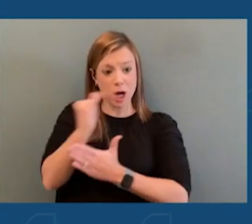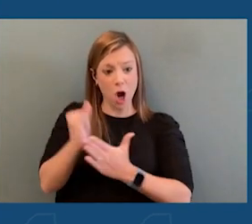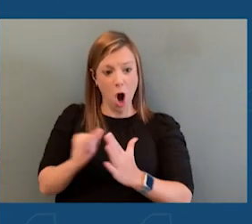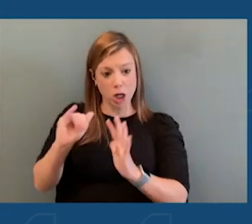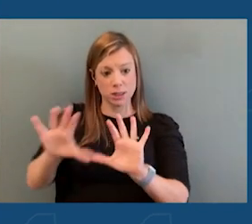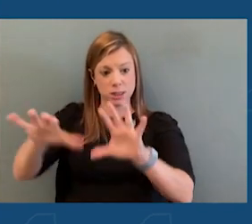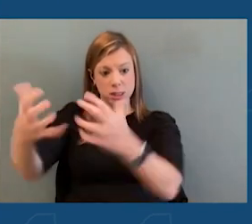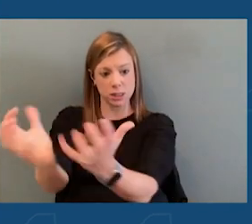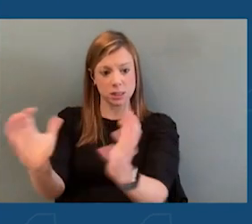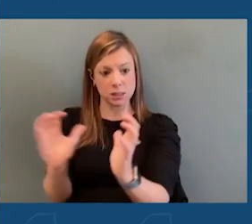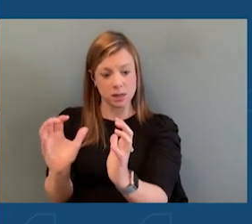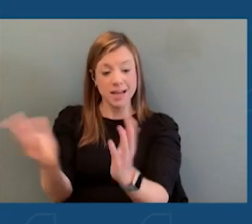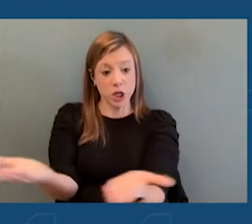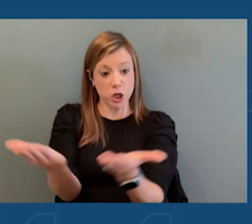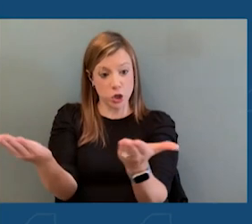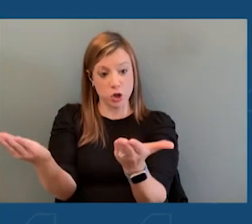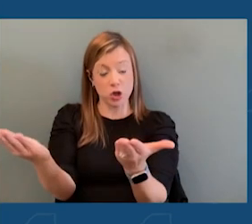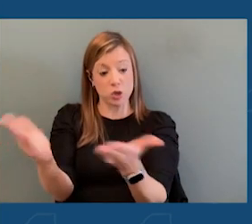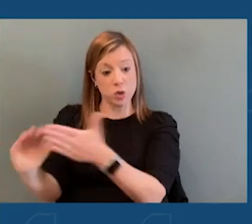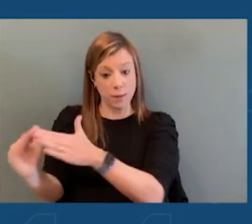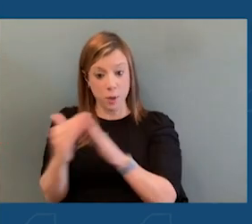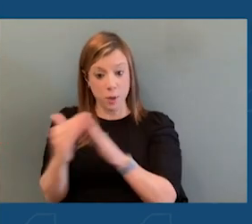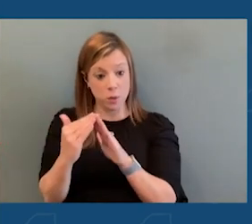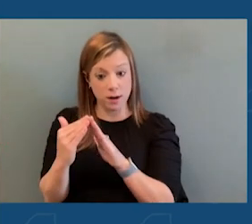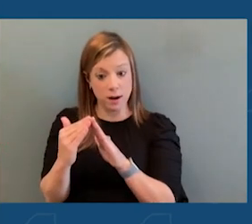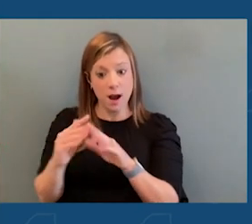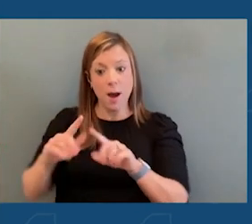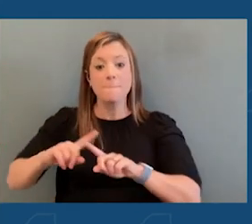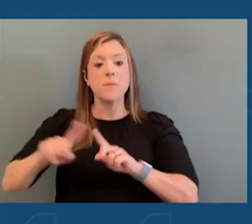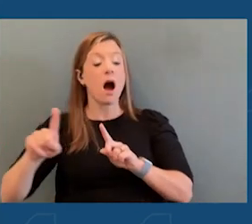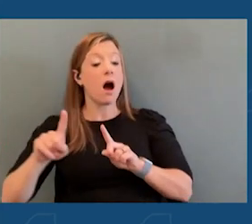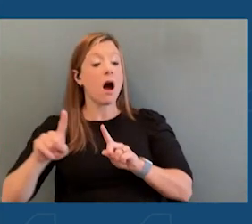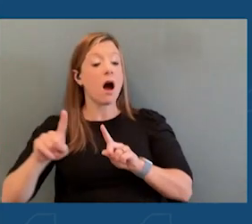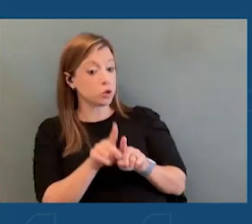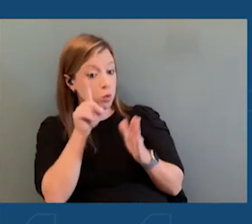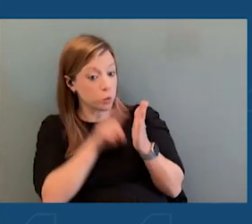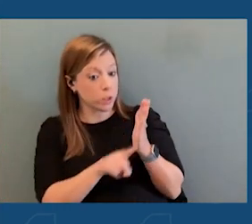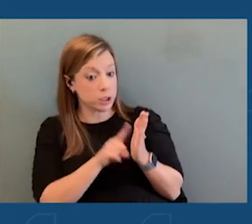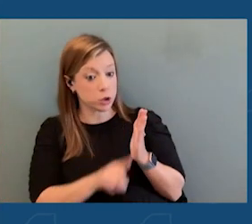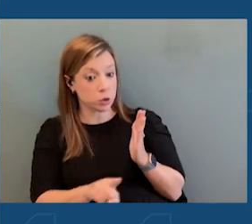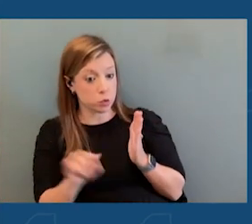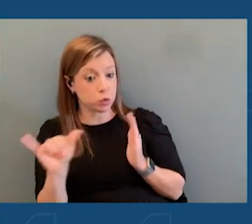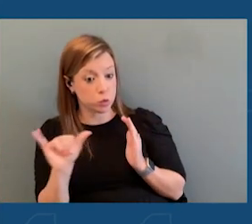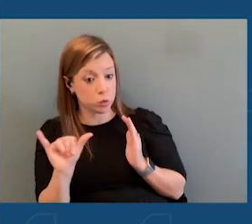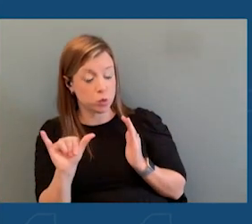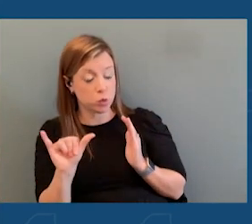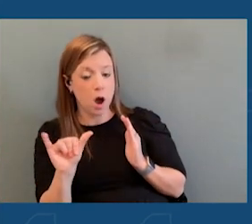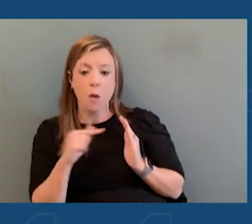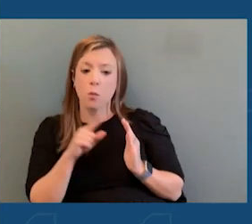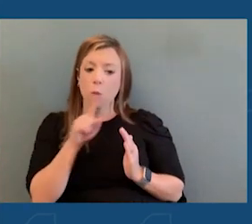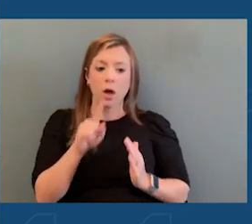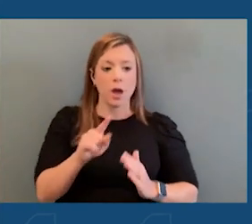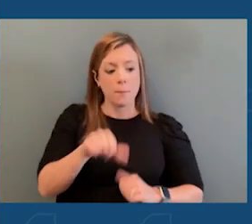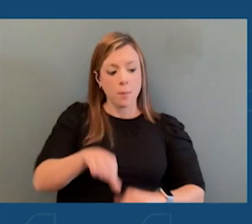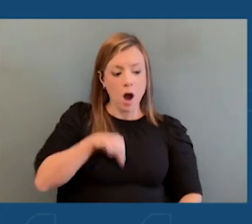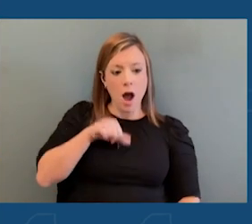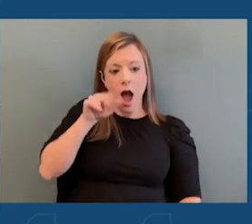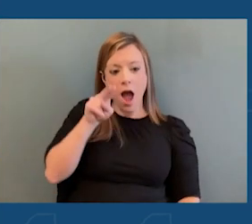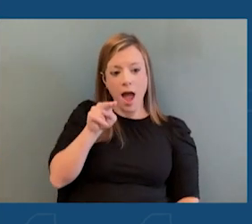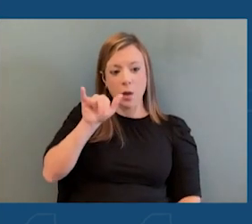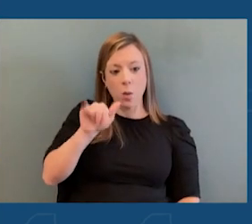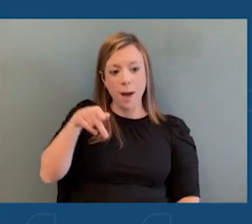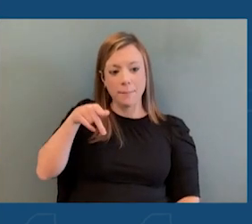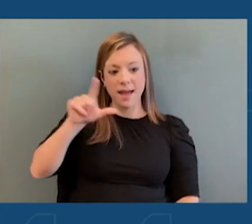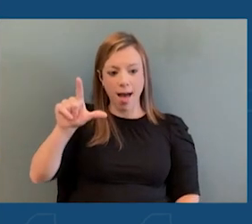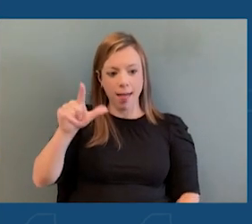but also really important research. And I'm so proud that the NYPL, the New York Public Library, is going to play a role. That's where I